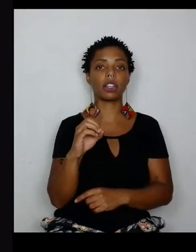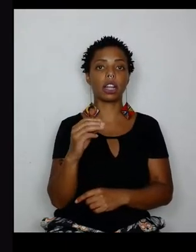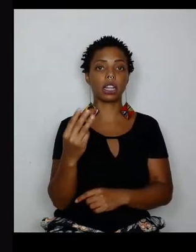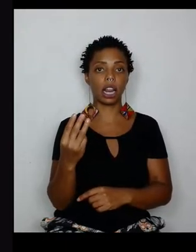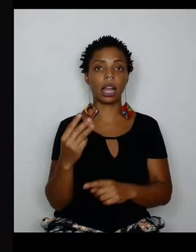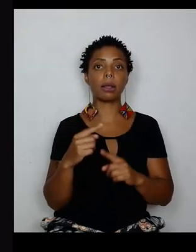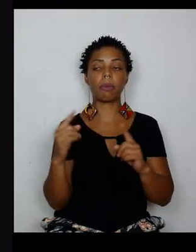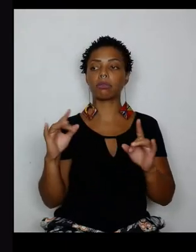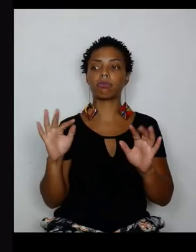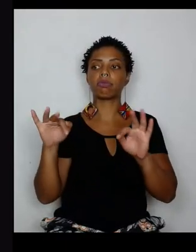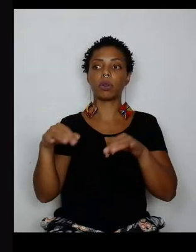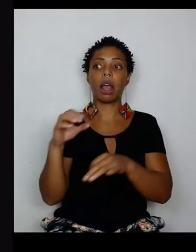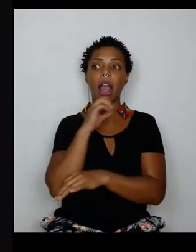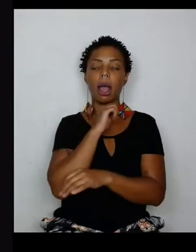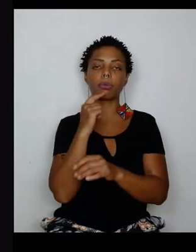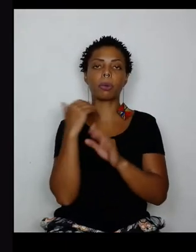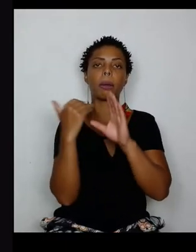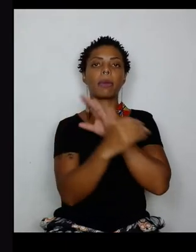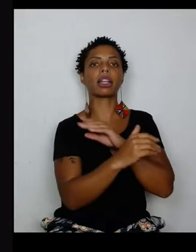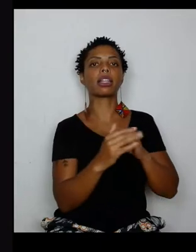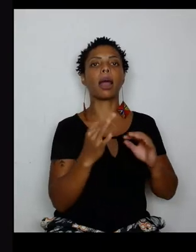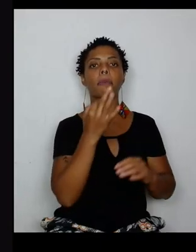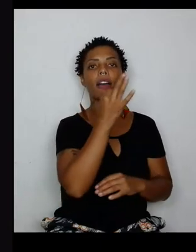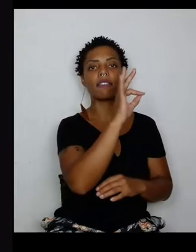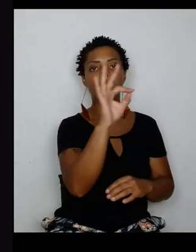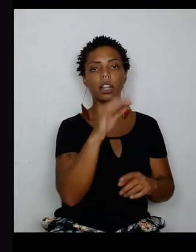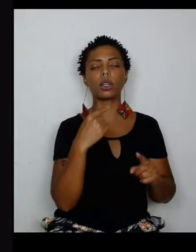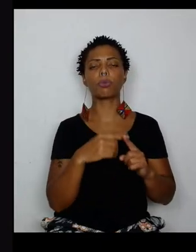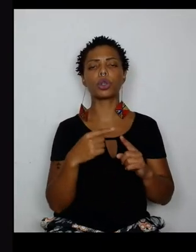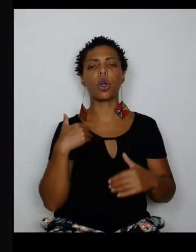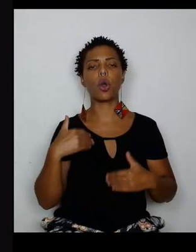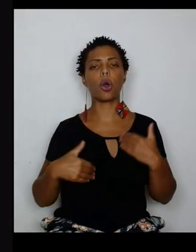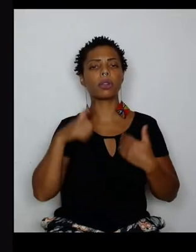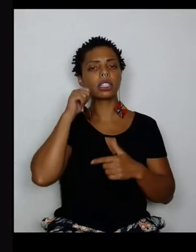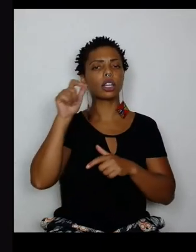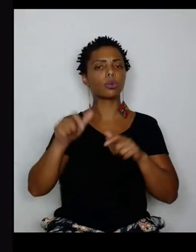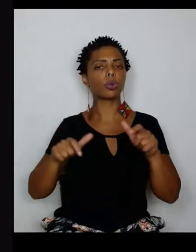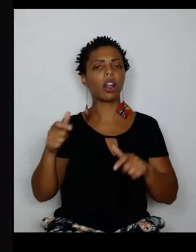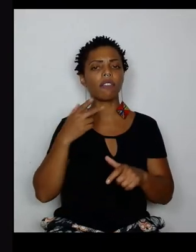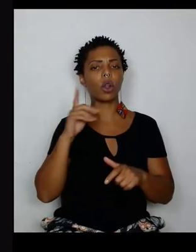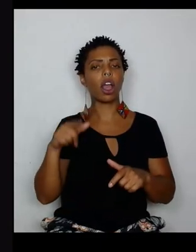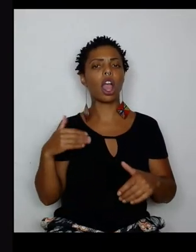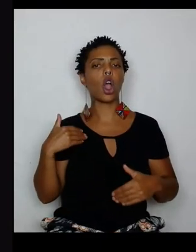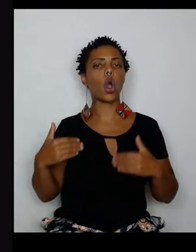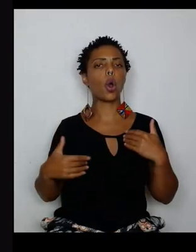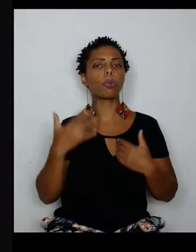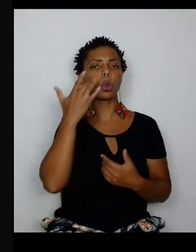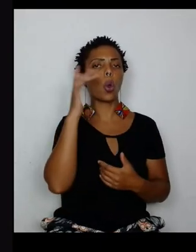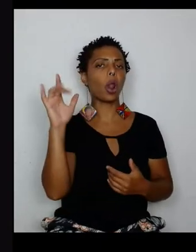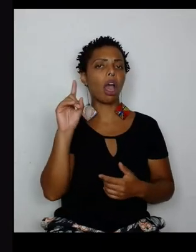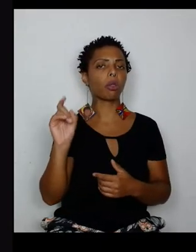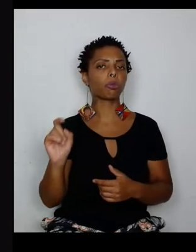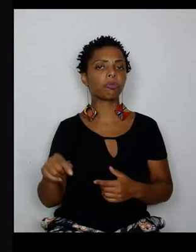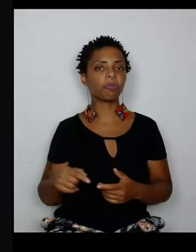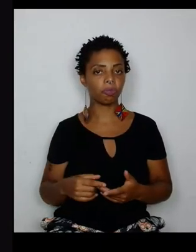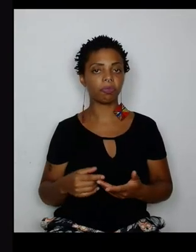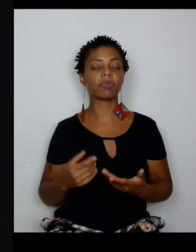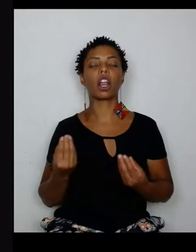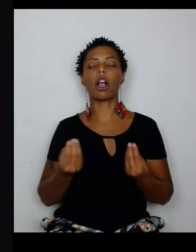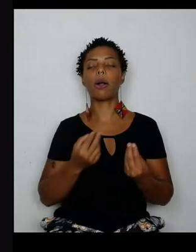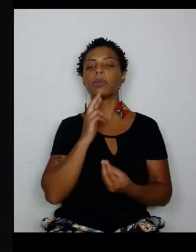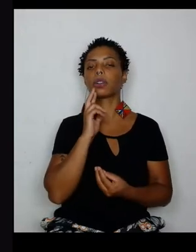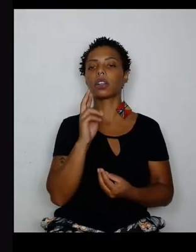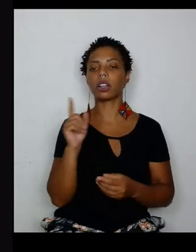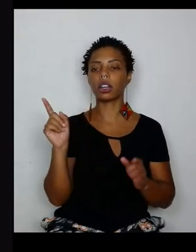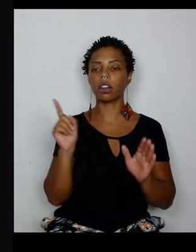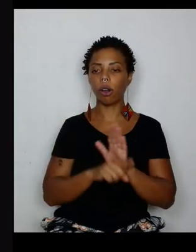why are these bodies described as golden to answer this question we need to consider the